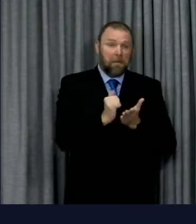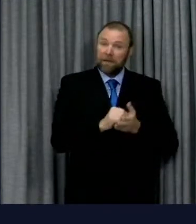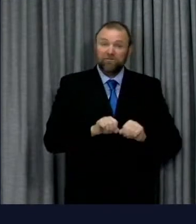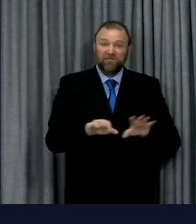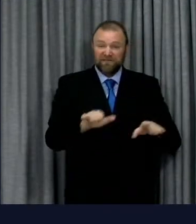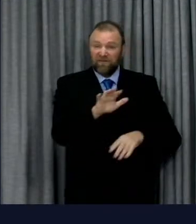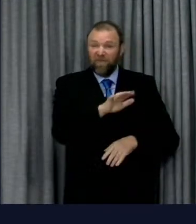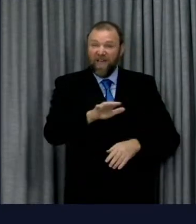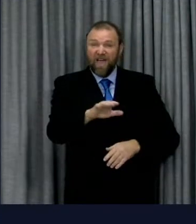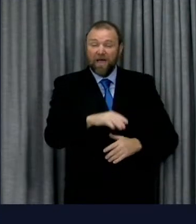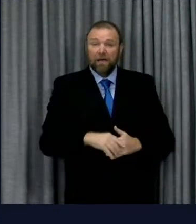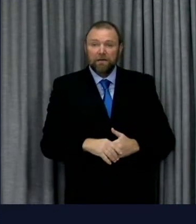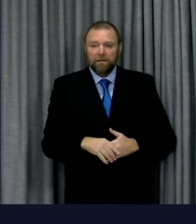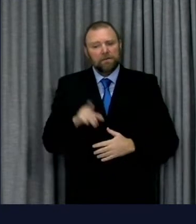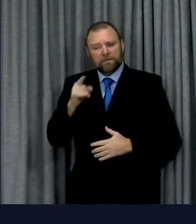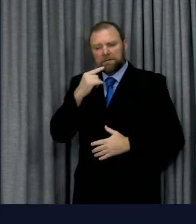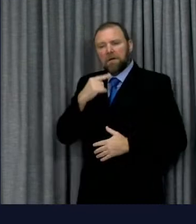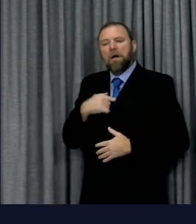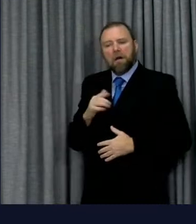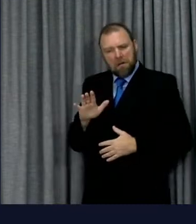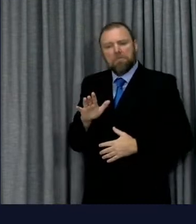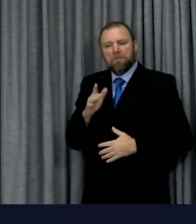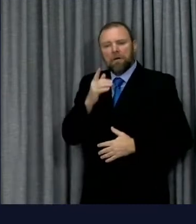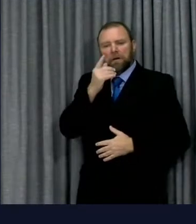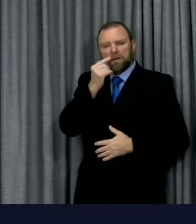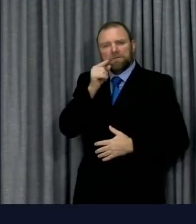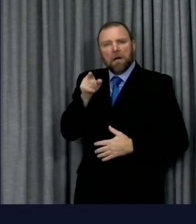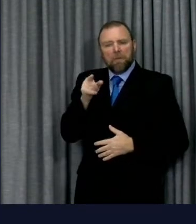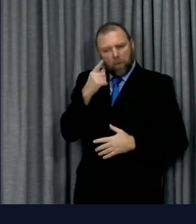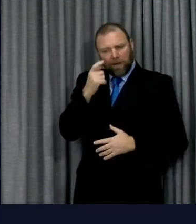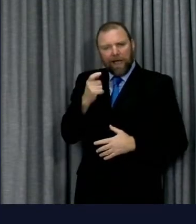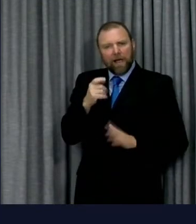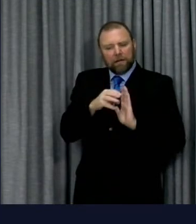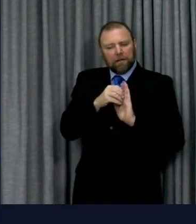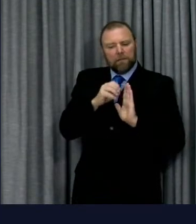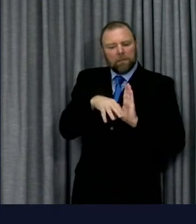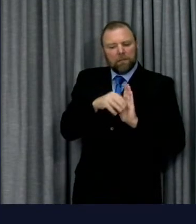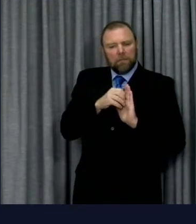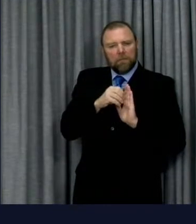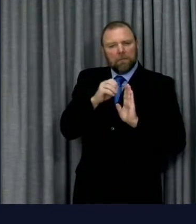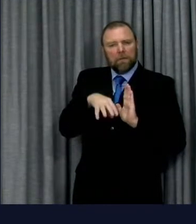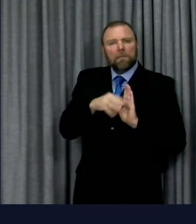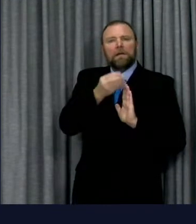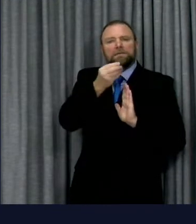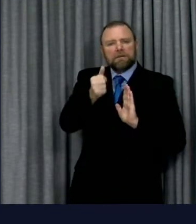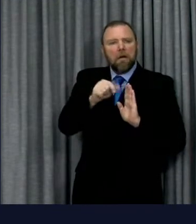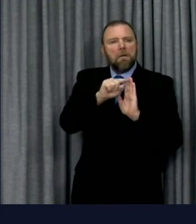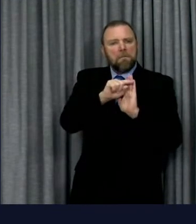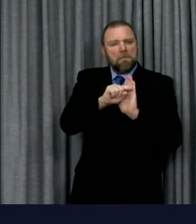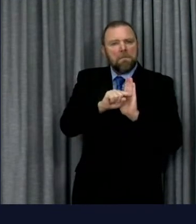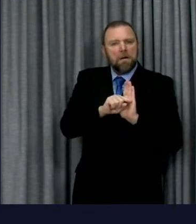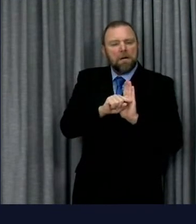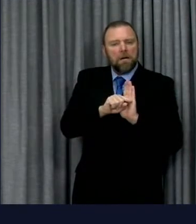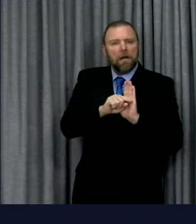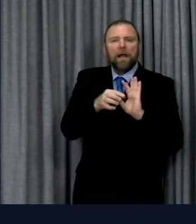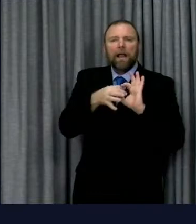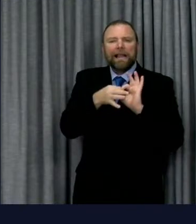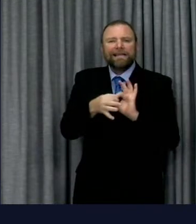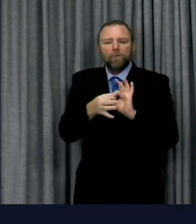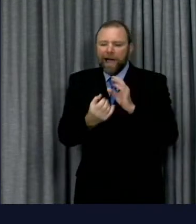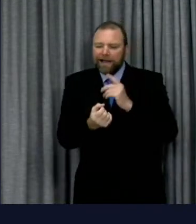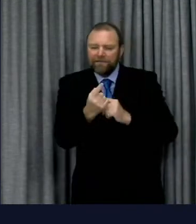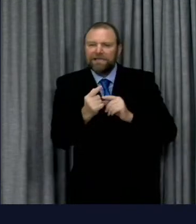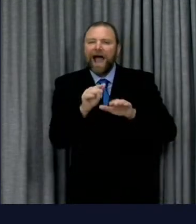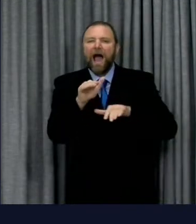They said that there was some scope for us to move ahead on lifting some of the measures where those measures related to